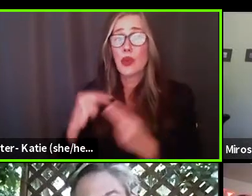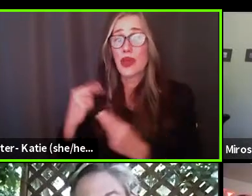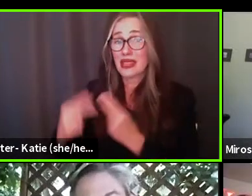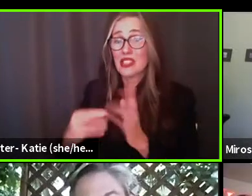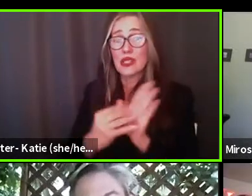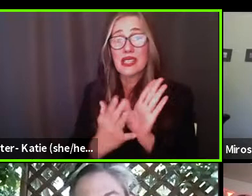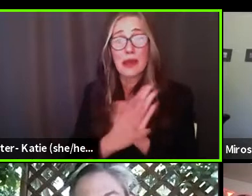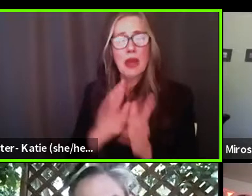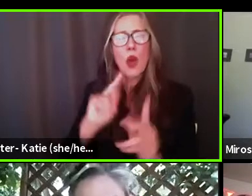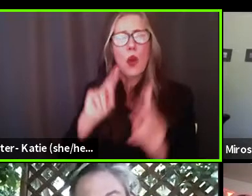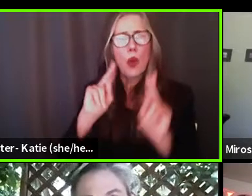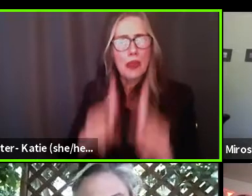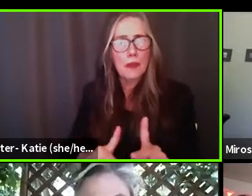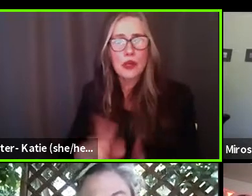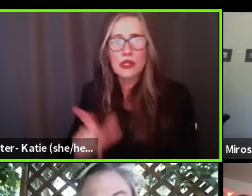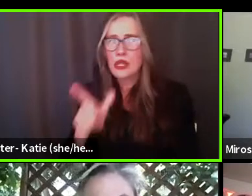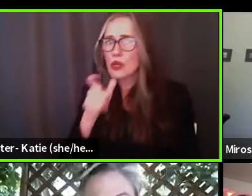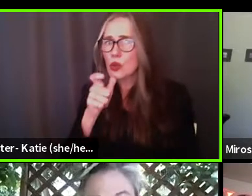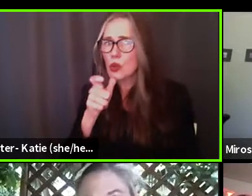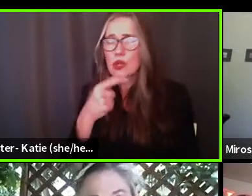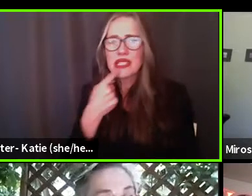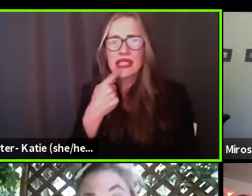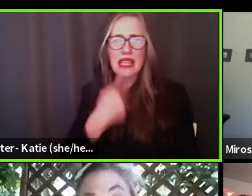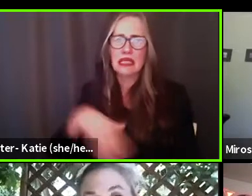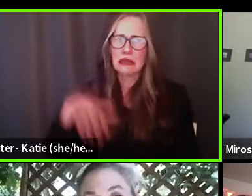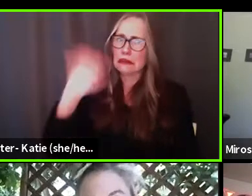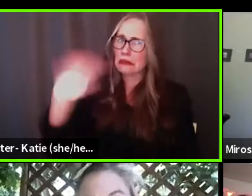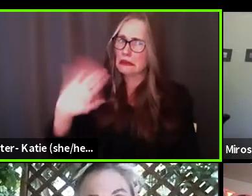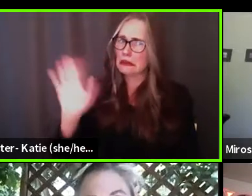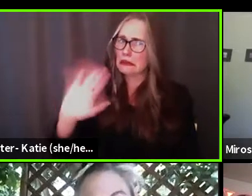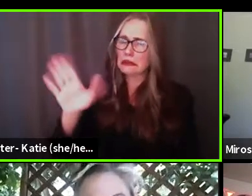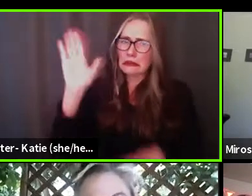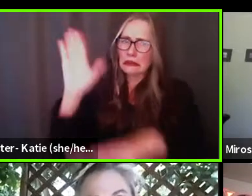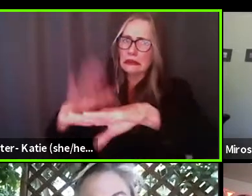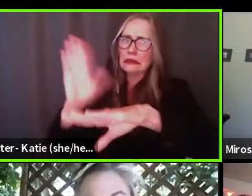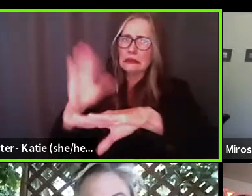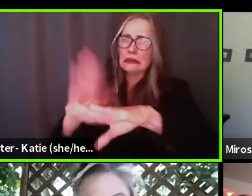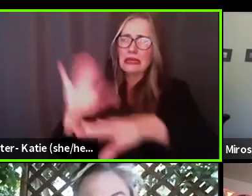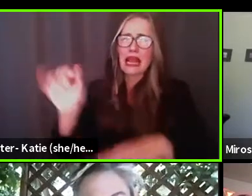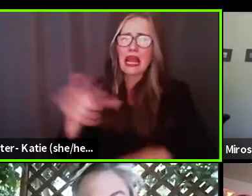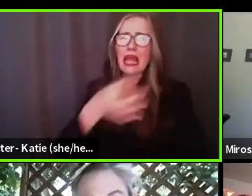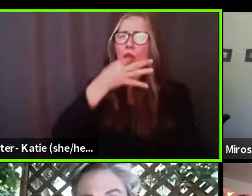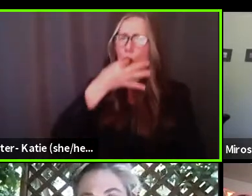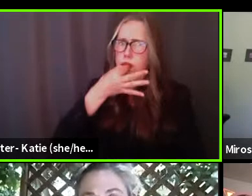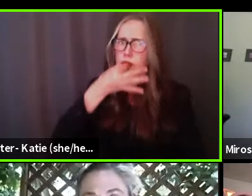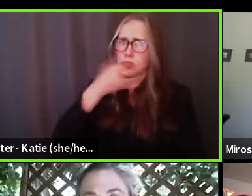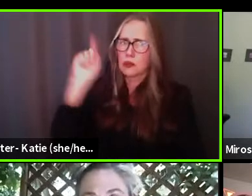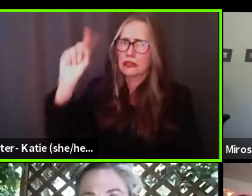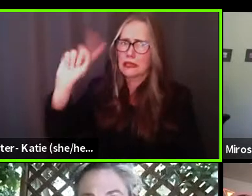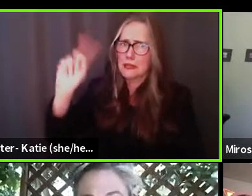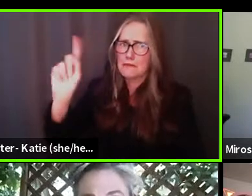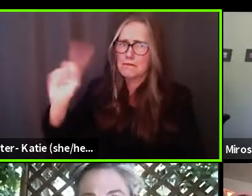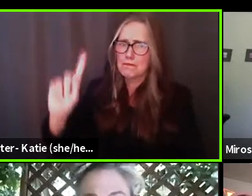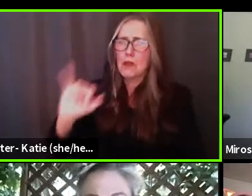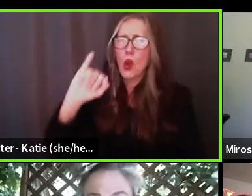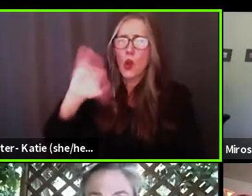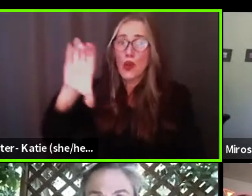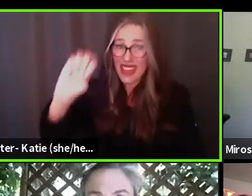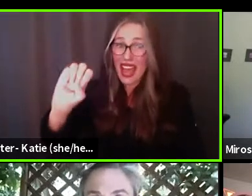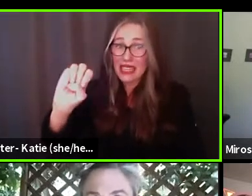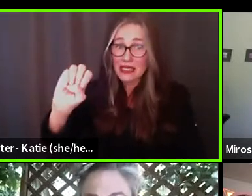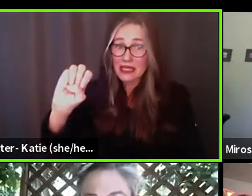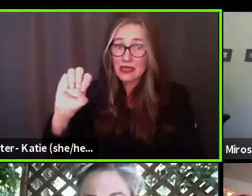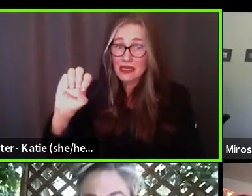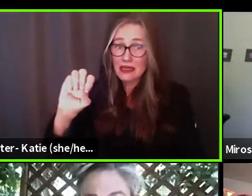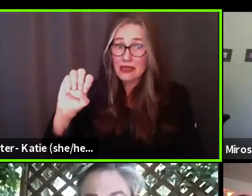whistleblower came forward in this don wooten when she came forward about the ice sterilizations she